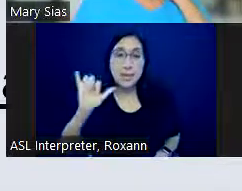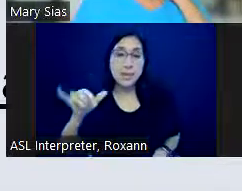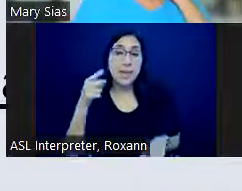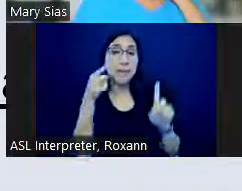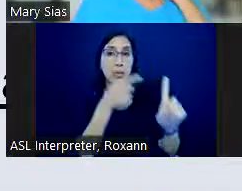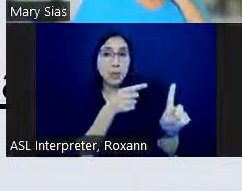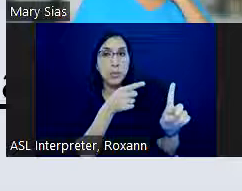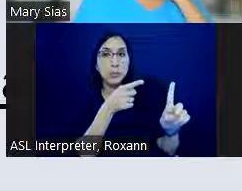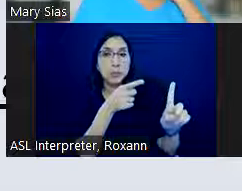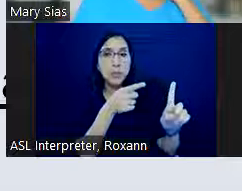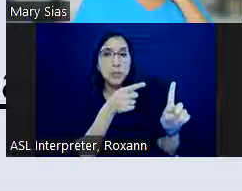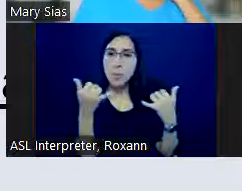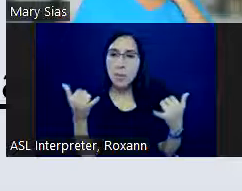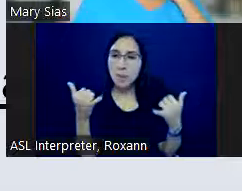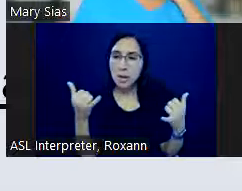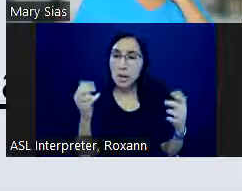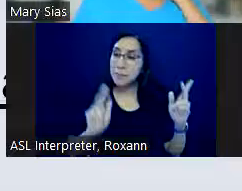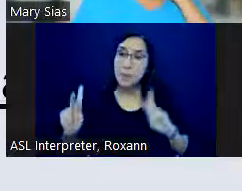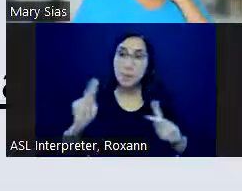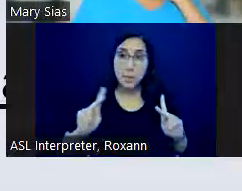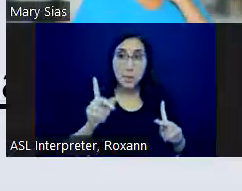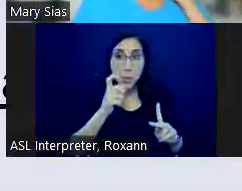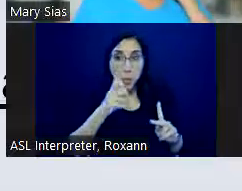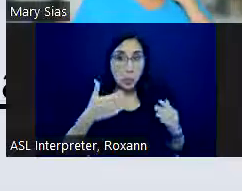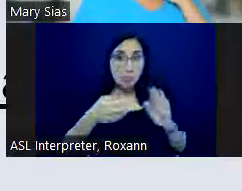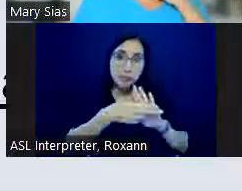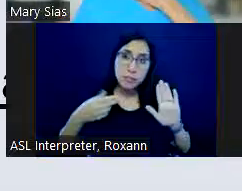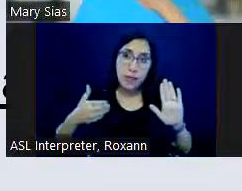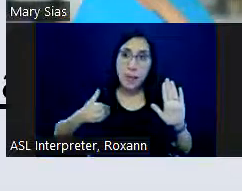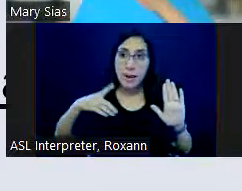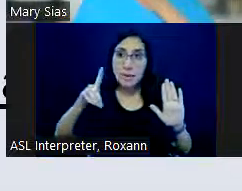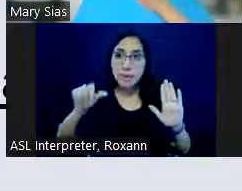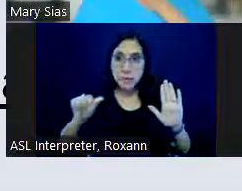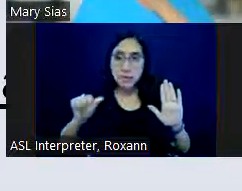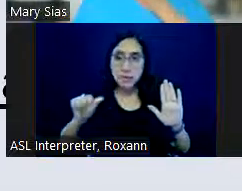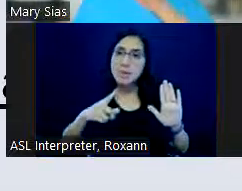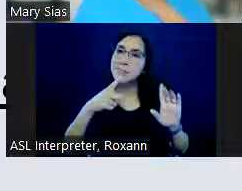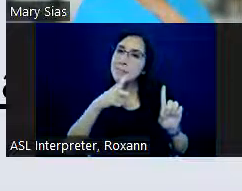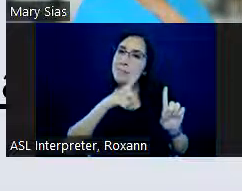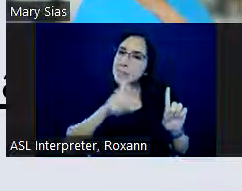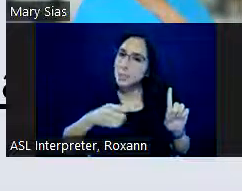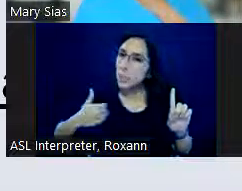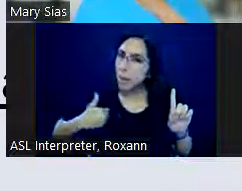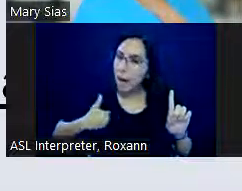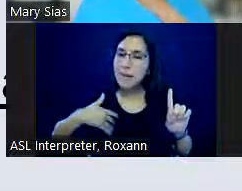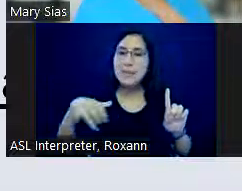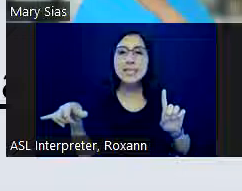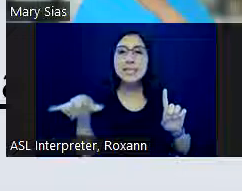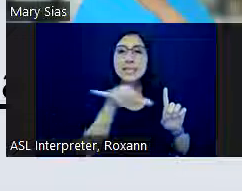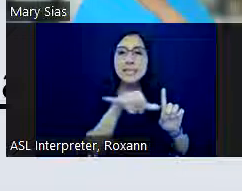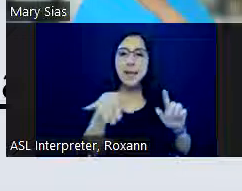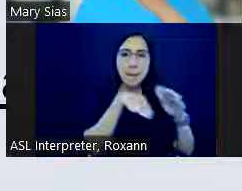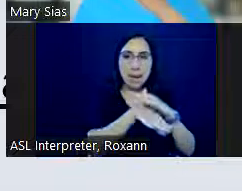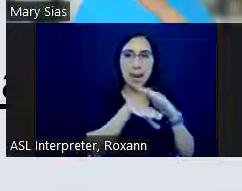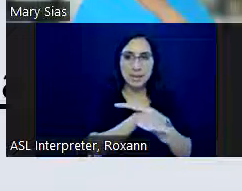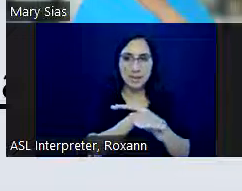is. Now, the people with disabilities are supposed to have the same access to employment